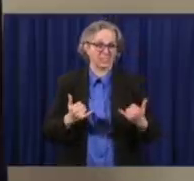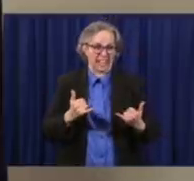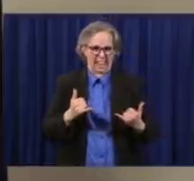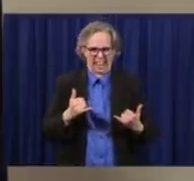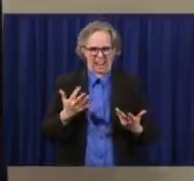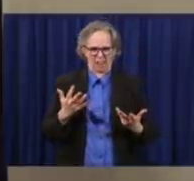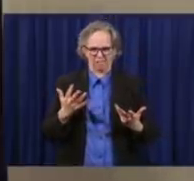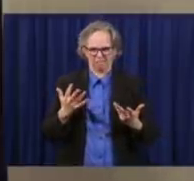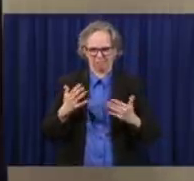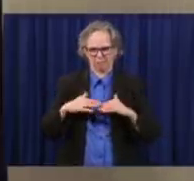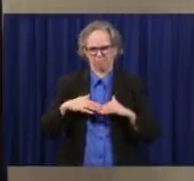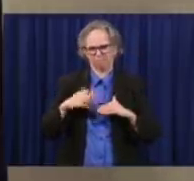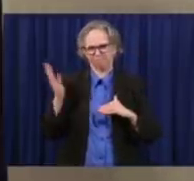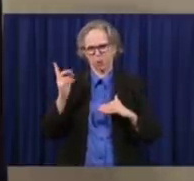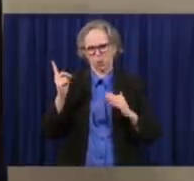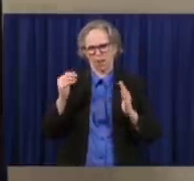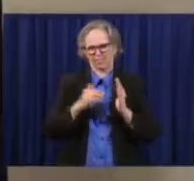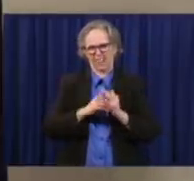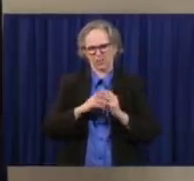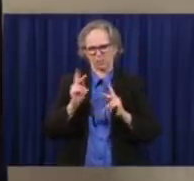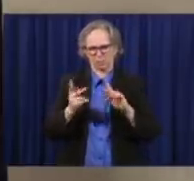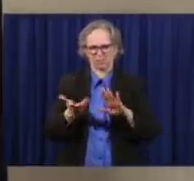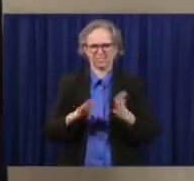that 1,000 mark. We are now at